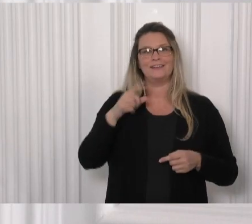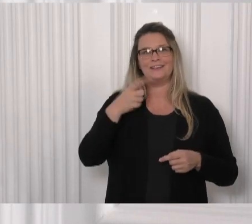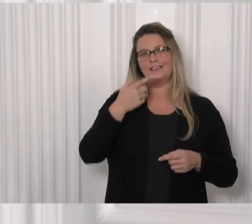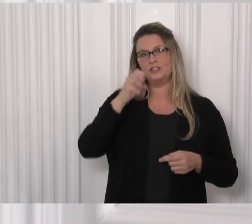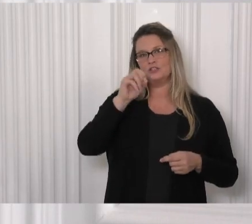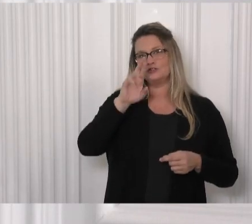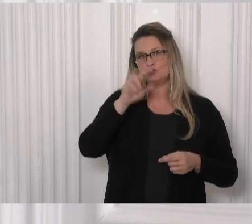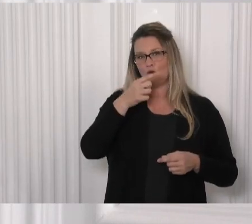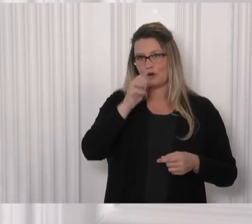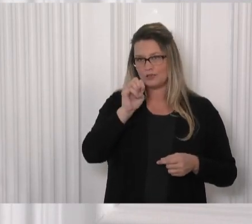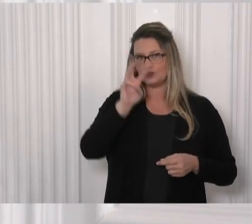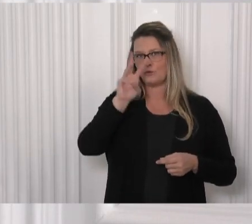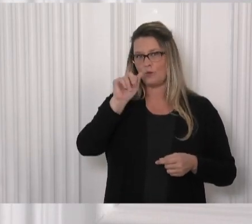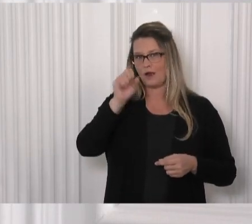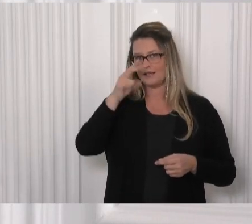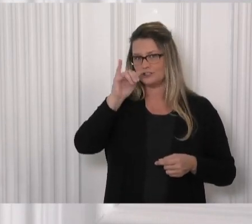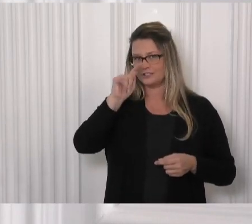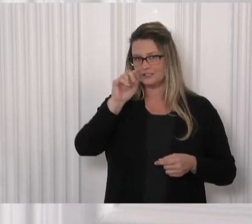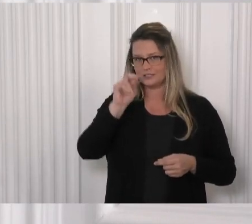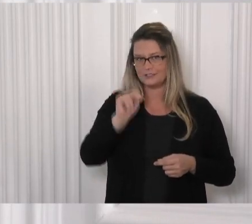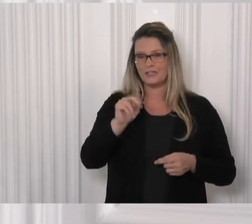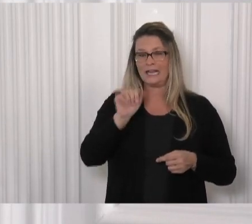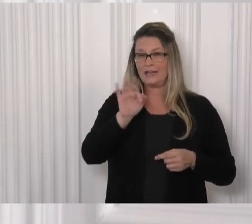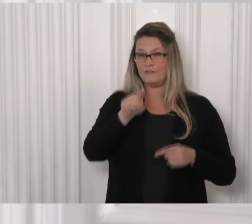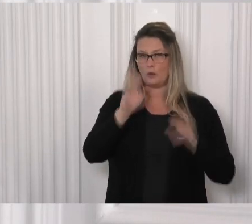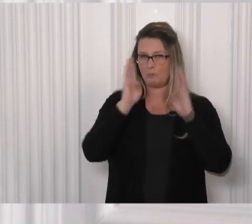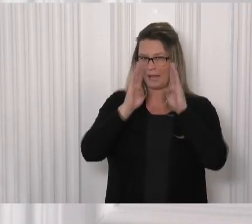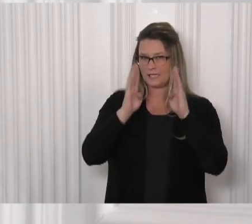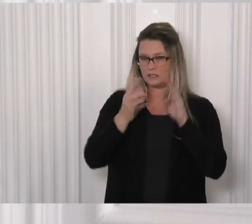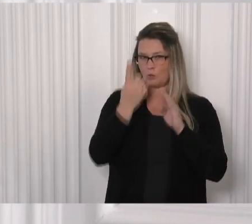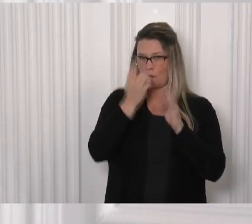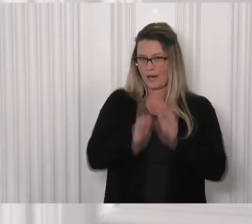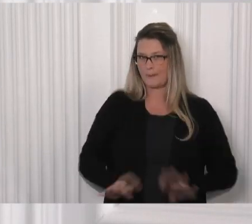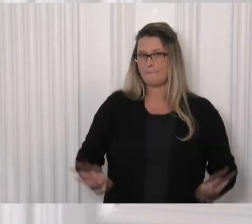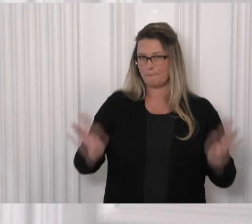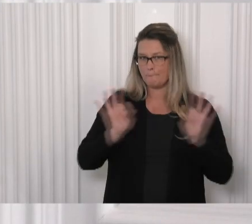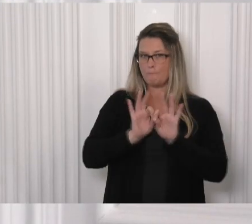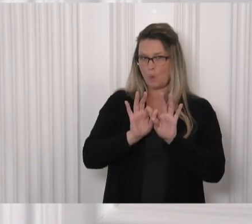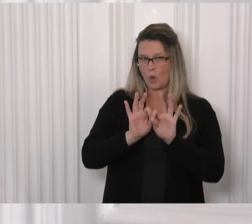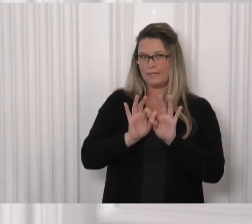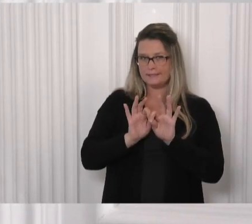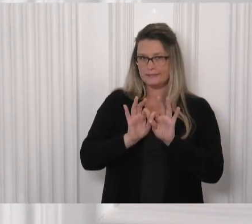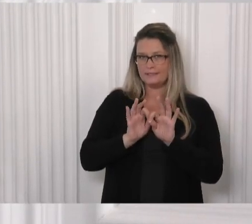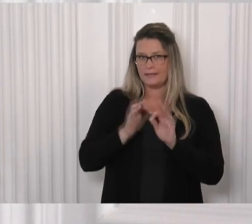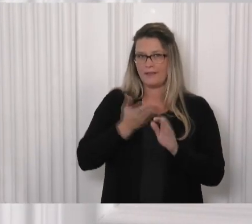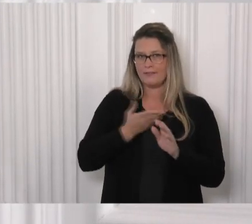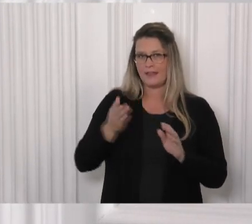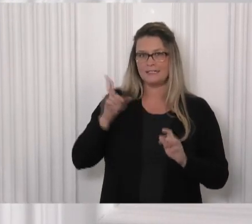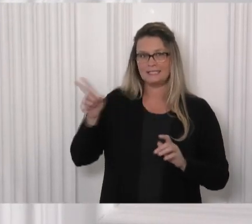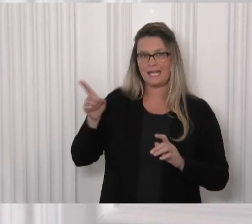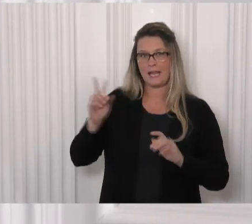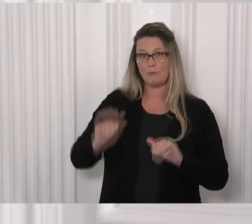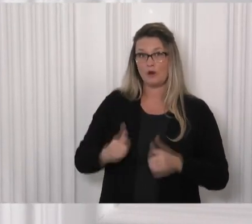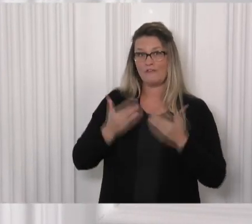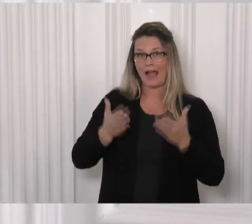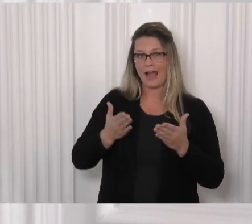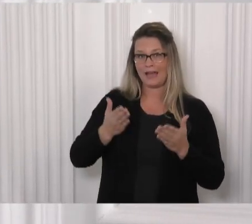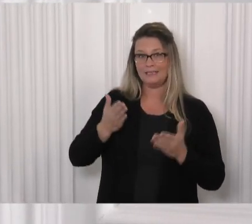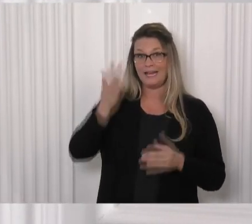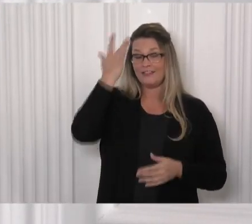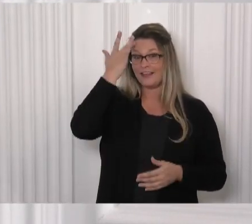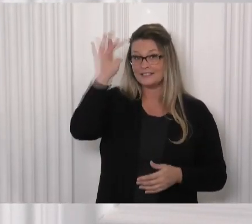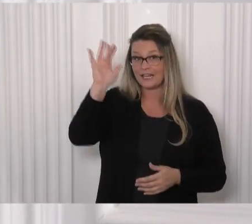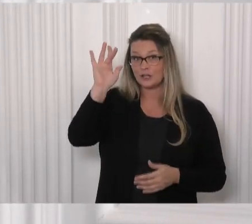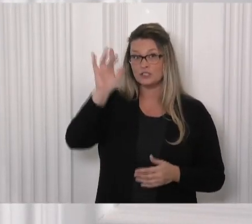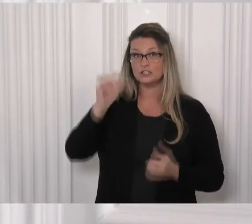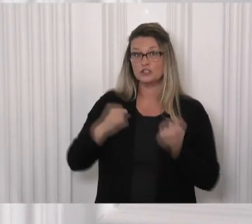the Revolution. If you pay attention, one of the most important things General Washington did was provide the intelligence support to